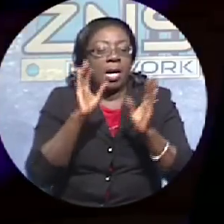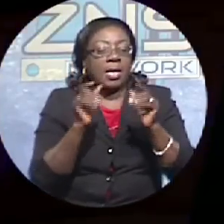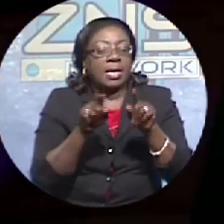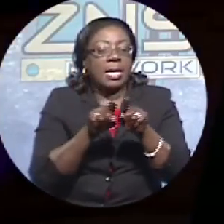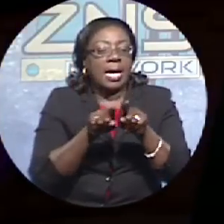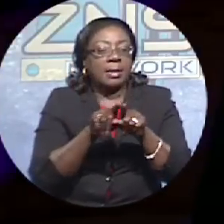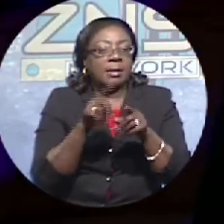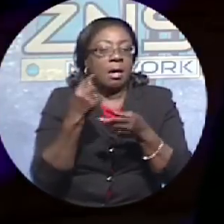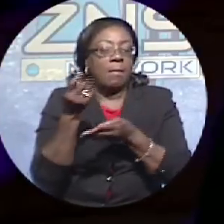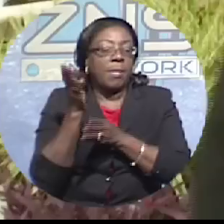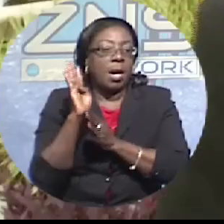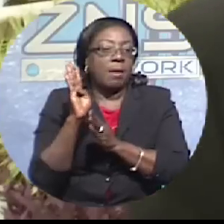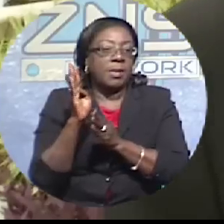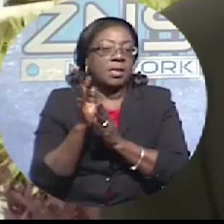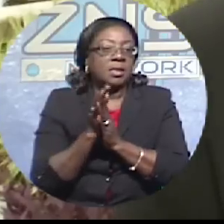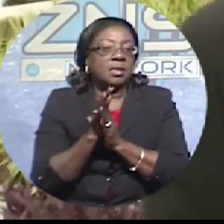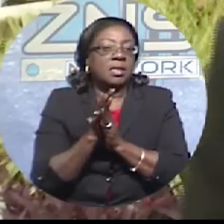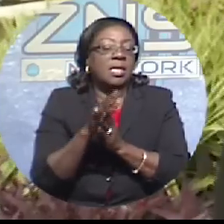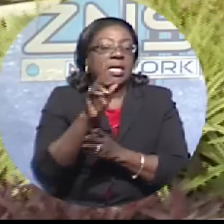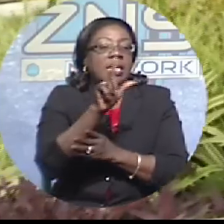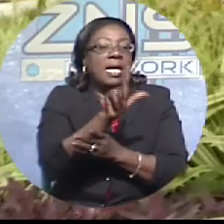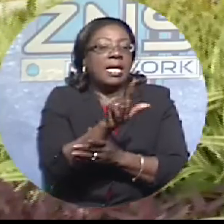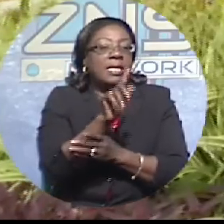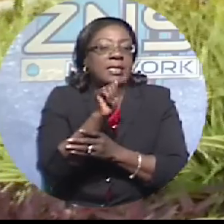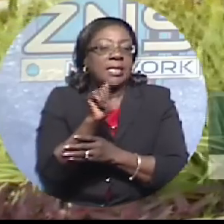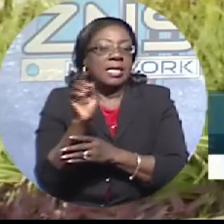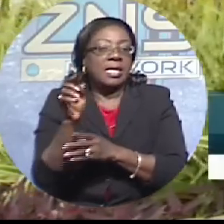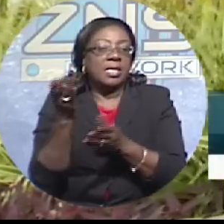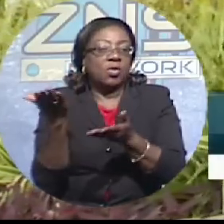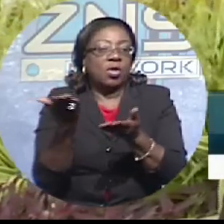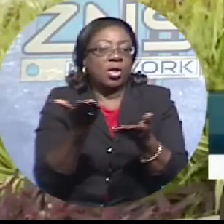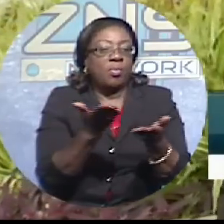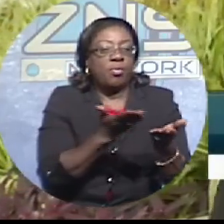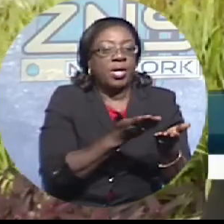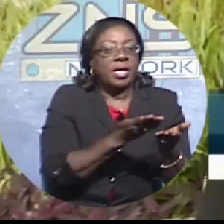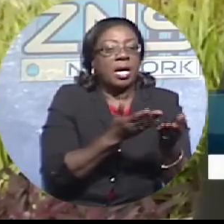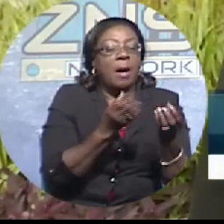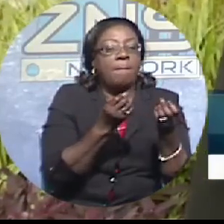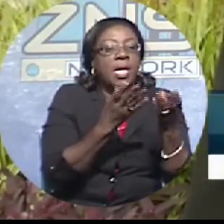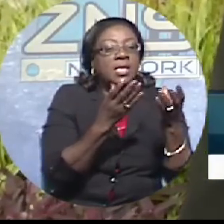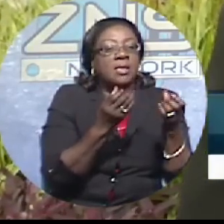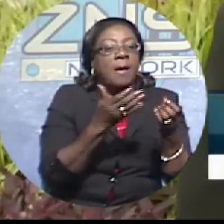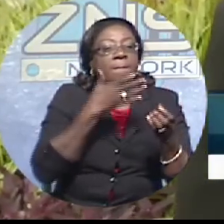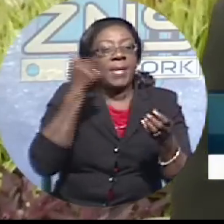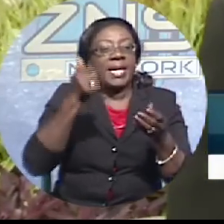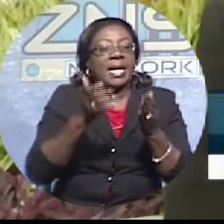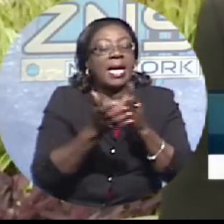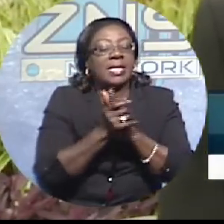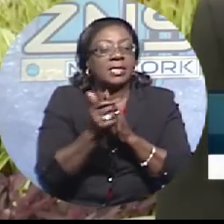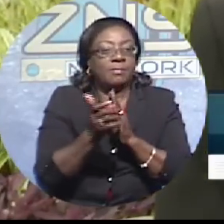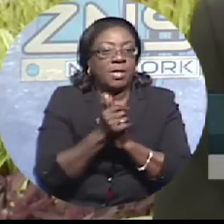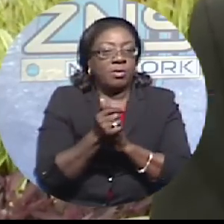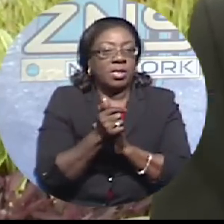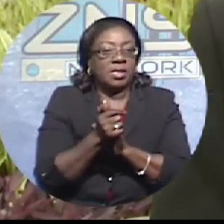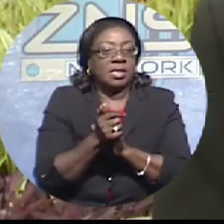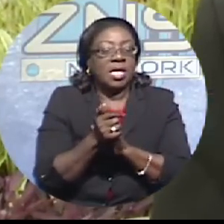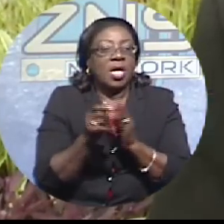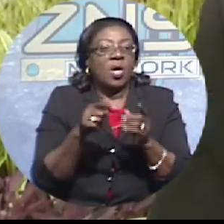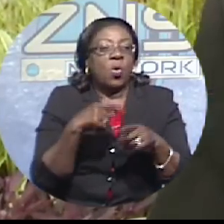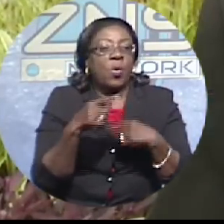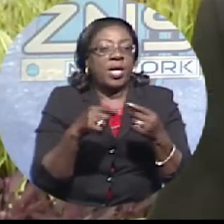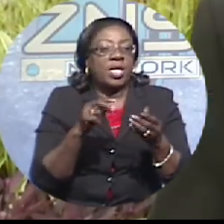BTC. LTE is going to bring to the end user a much, much better experience as when they are